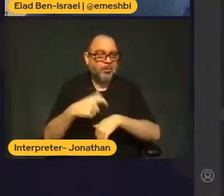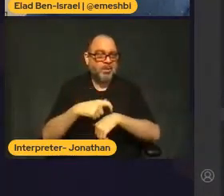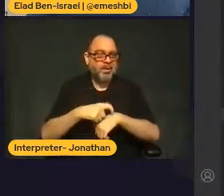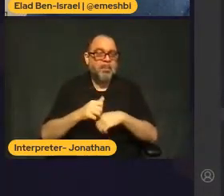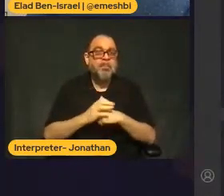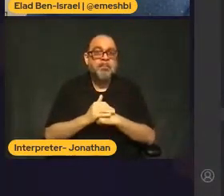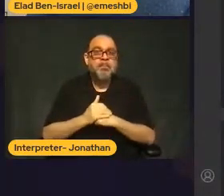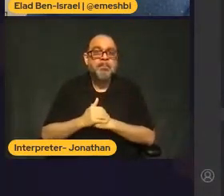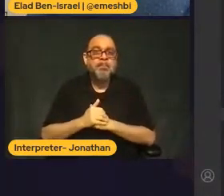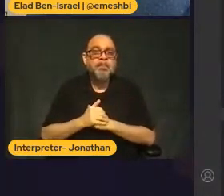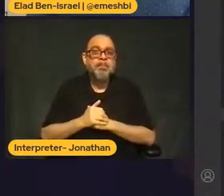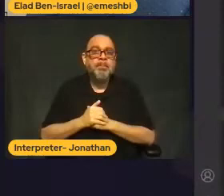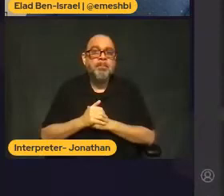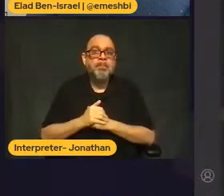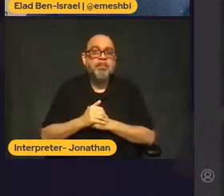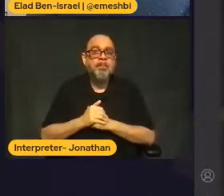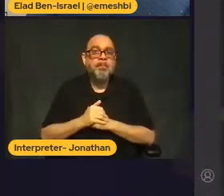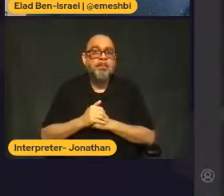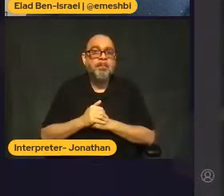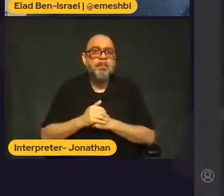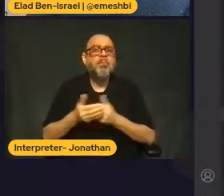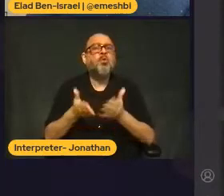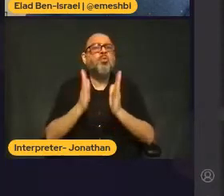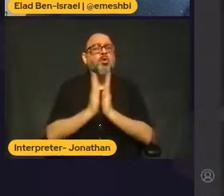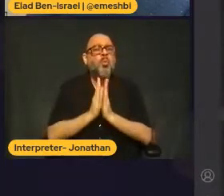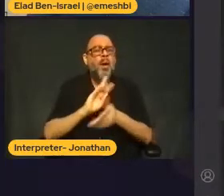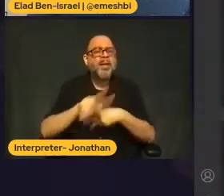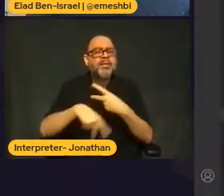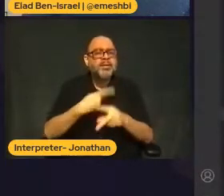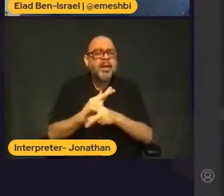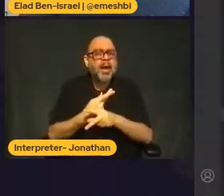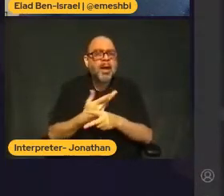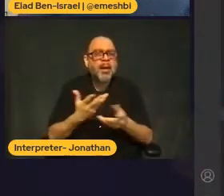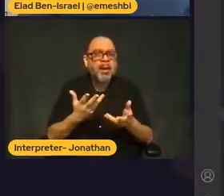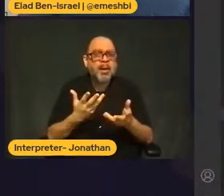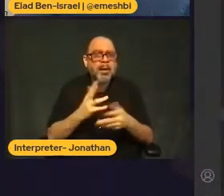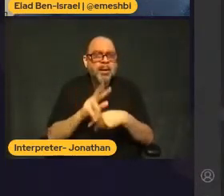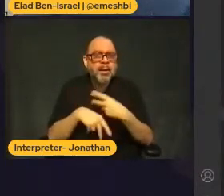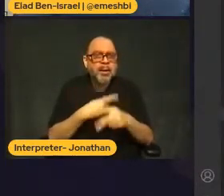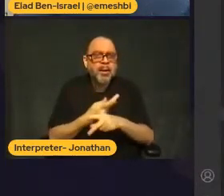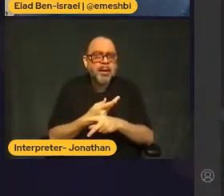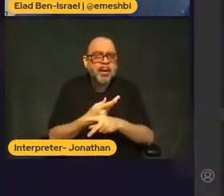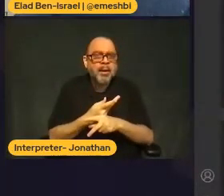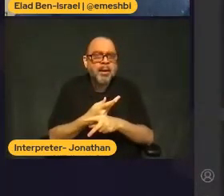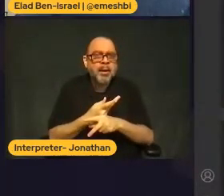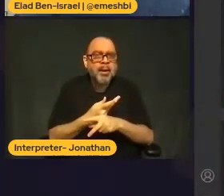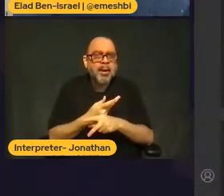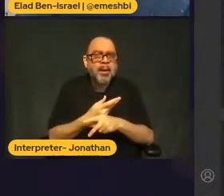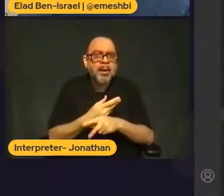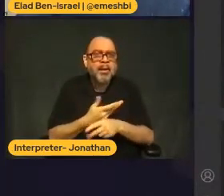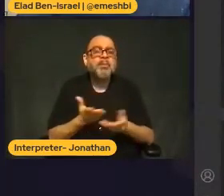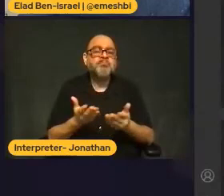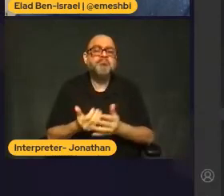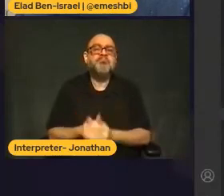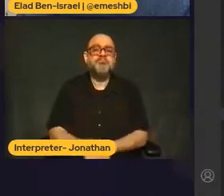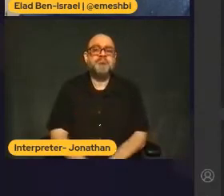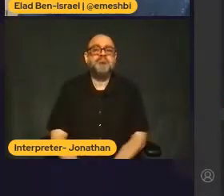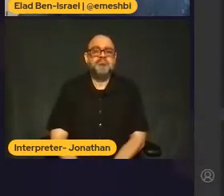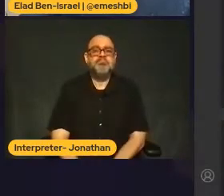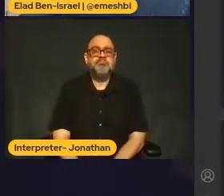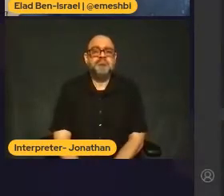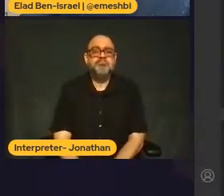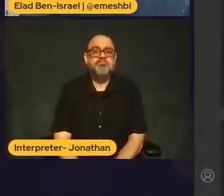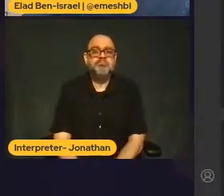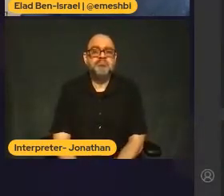type. What is the type? Put item input. DynamoDB put item